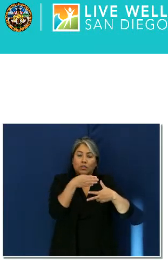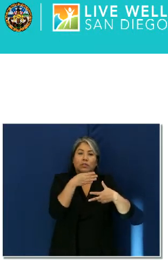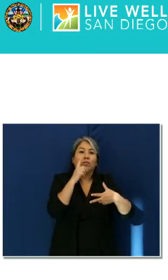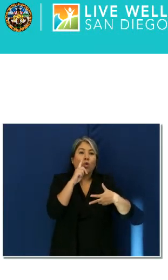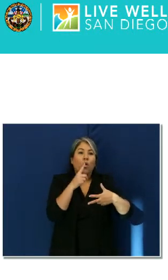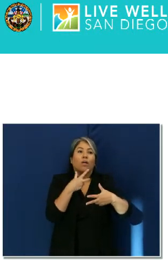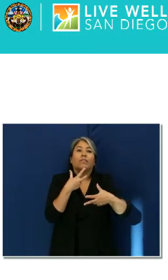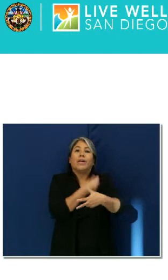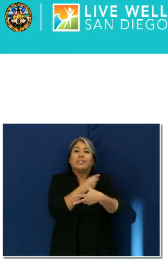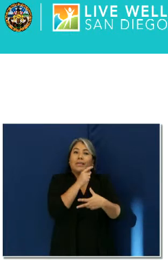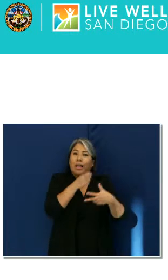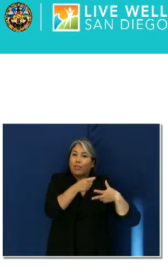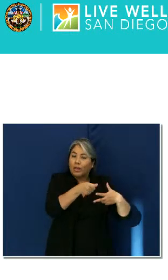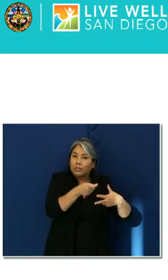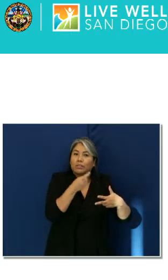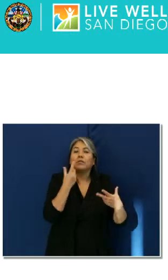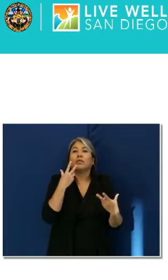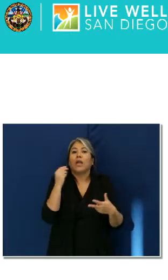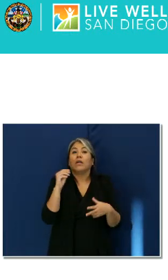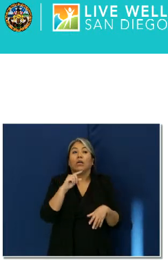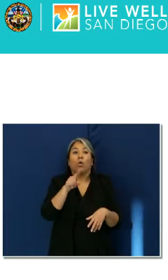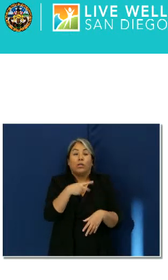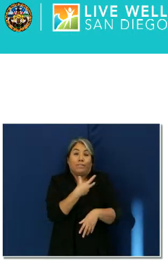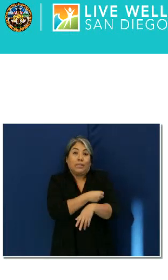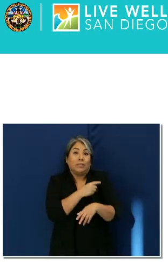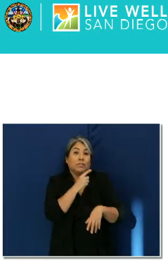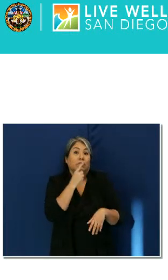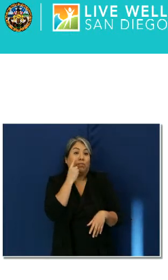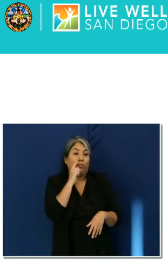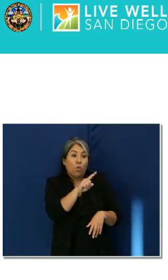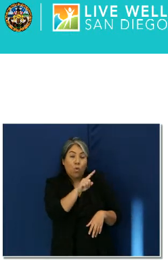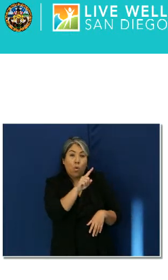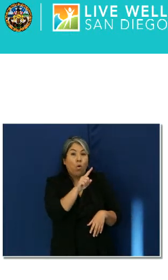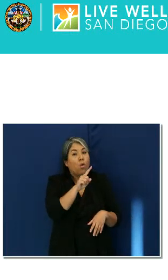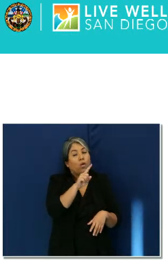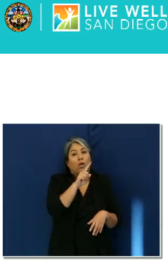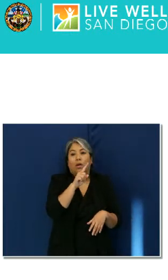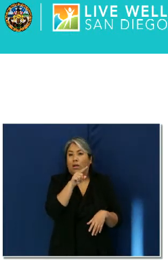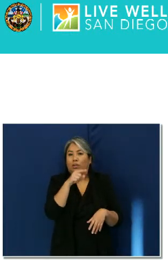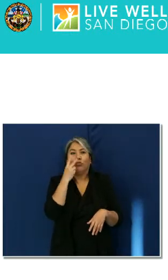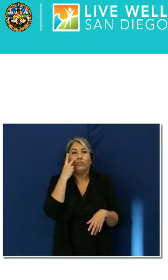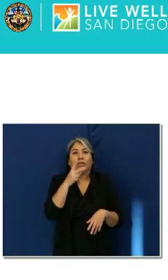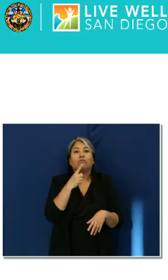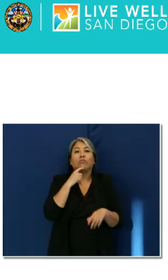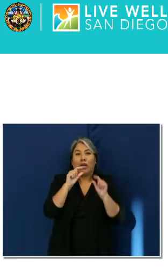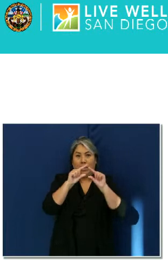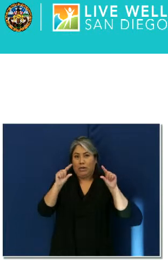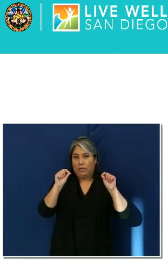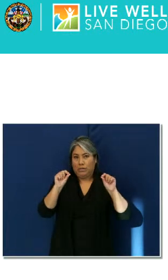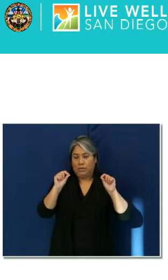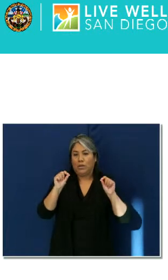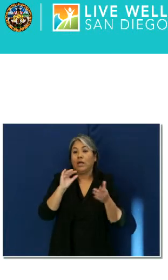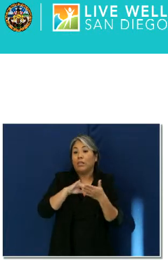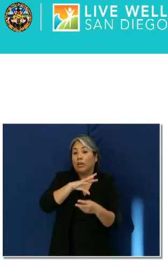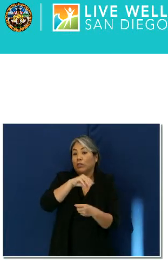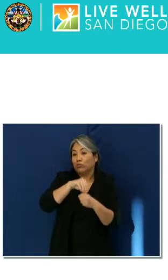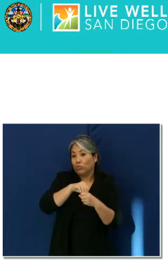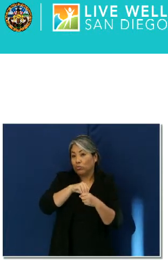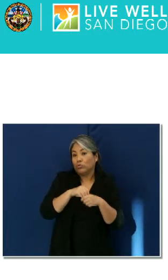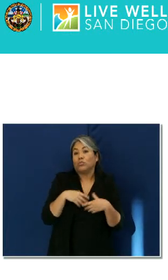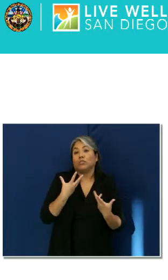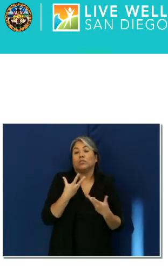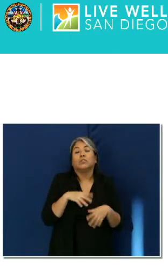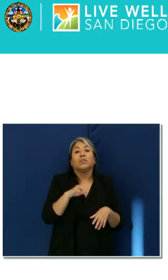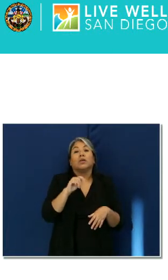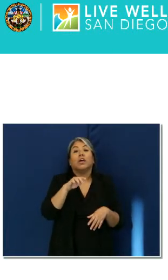vaccine allocation, and vaccine is only being allocated to the highlighted box in red, which includes